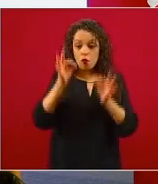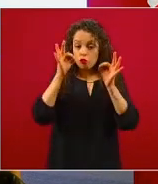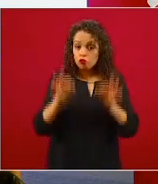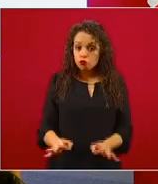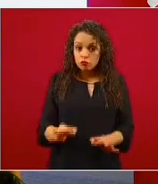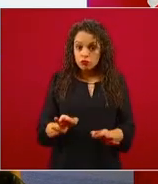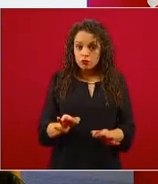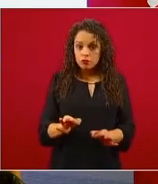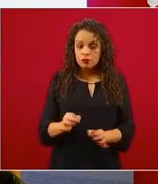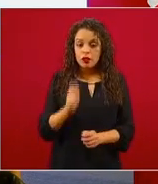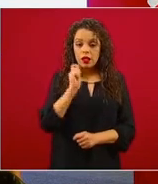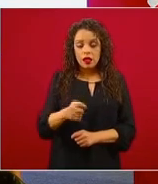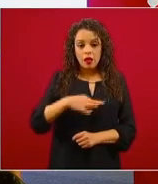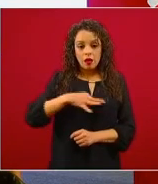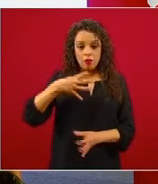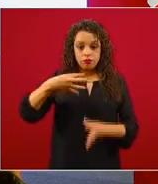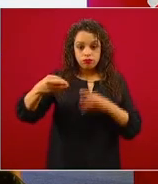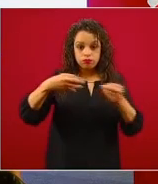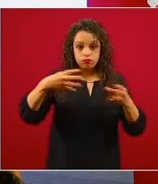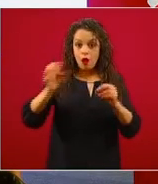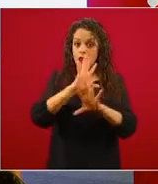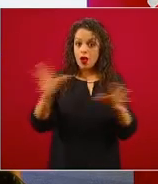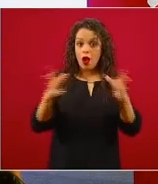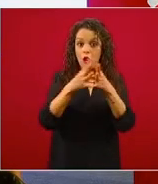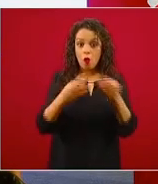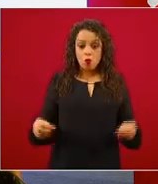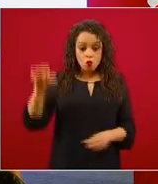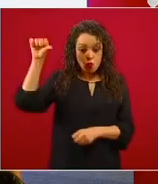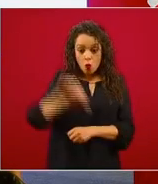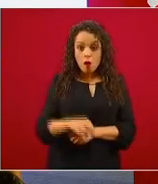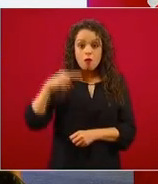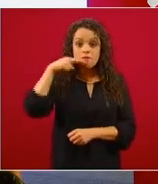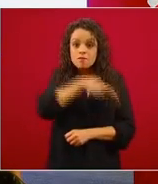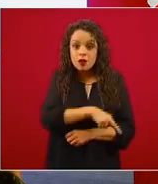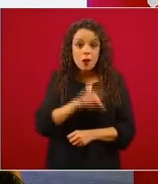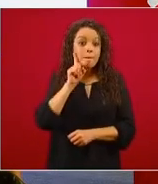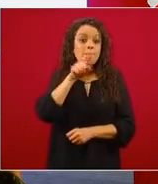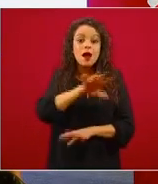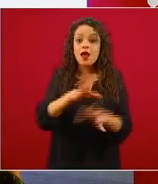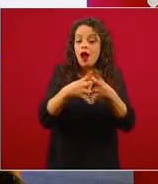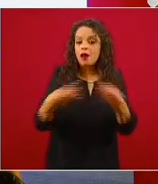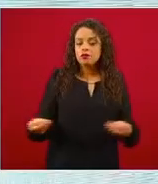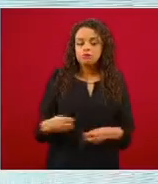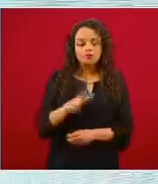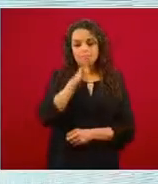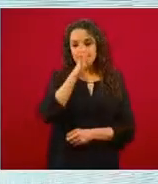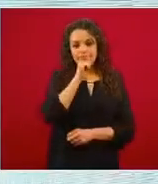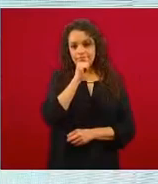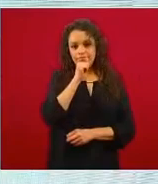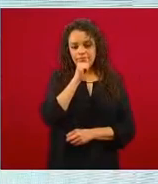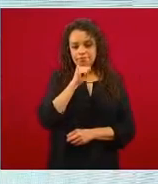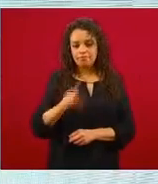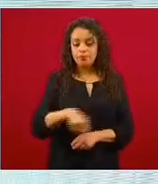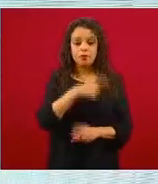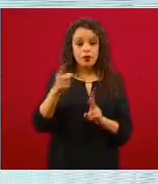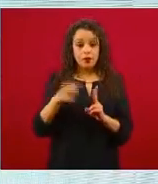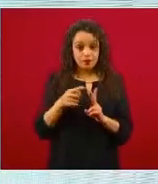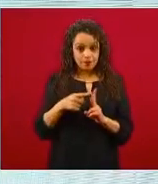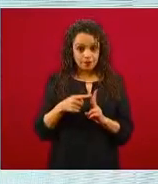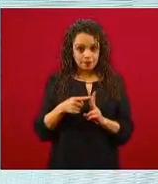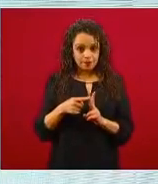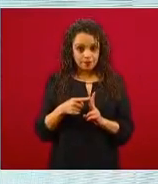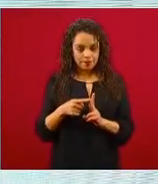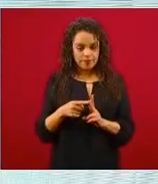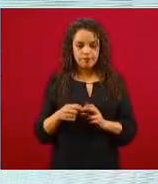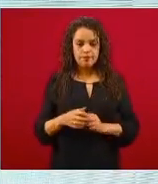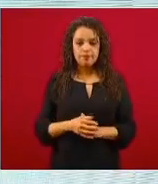desire to modify reality, but also is out of touch with reality because is not aware that a